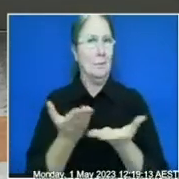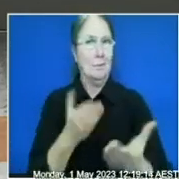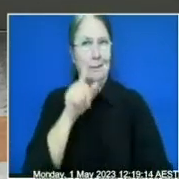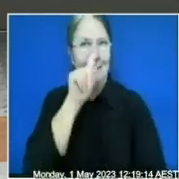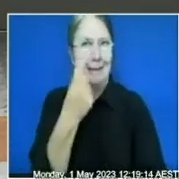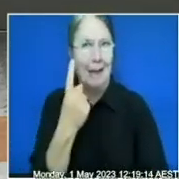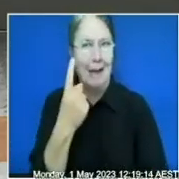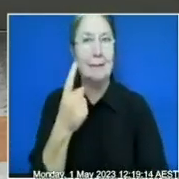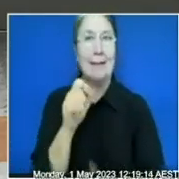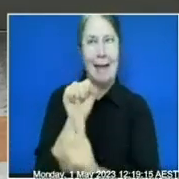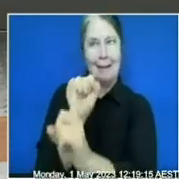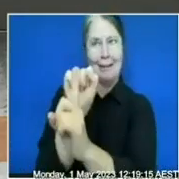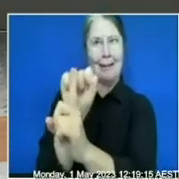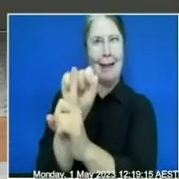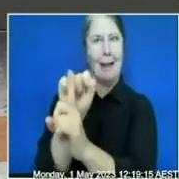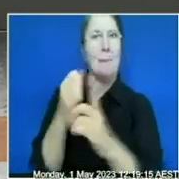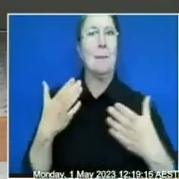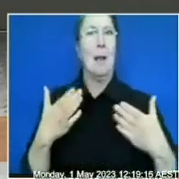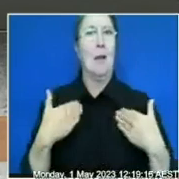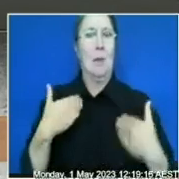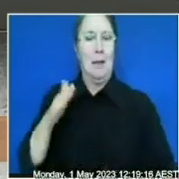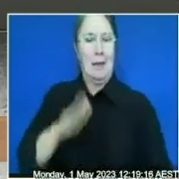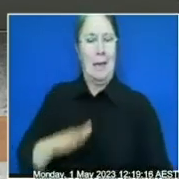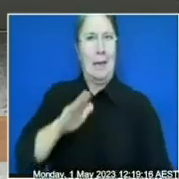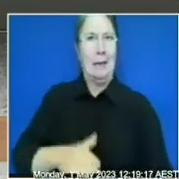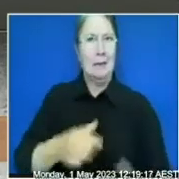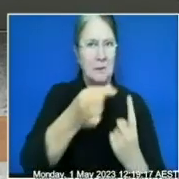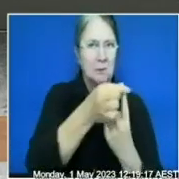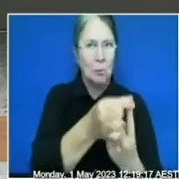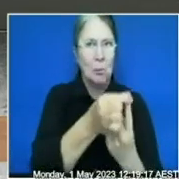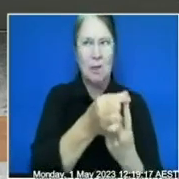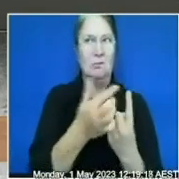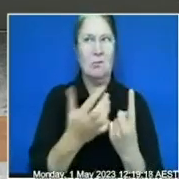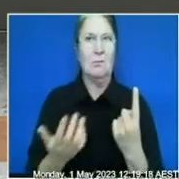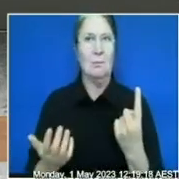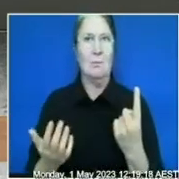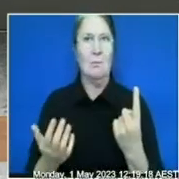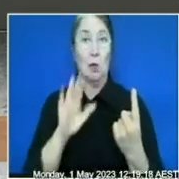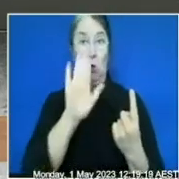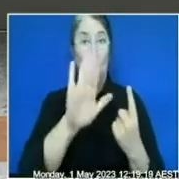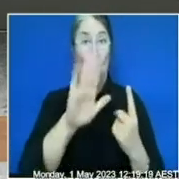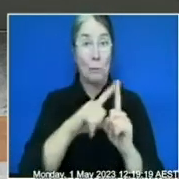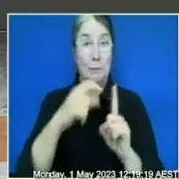rather by different private health contractors in each prison. Is that right?